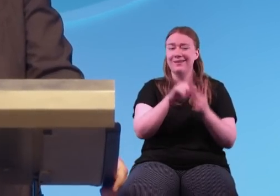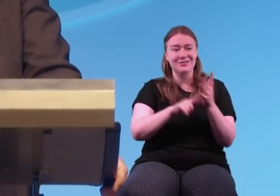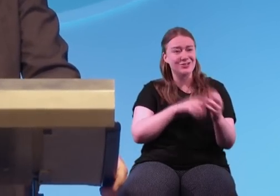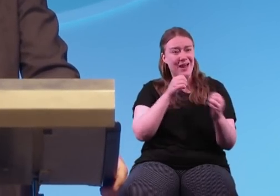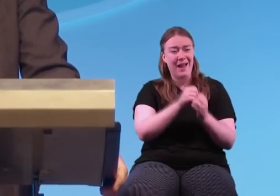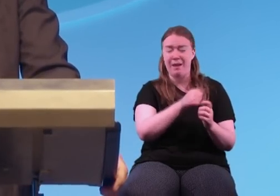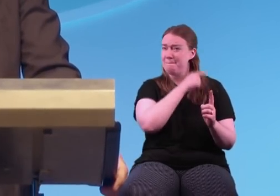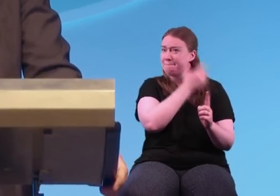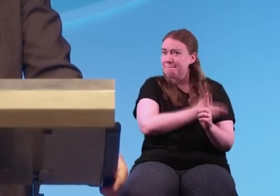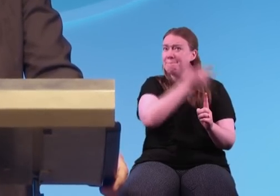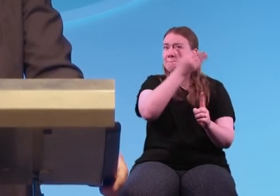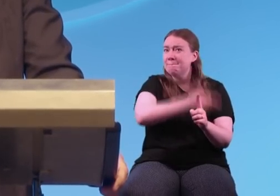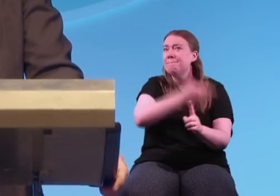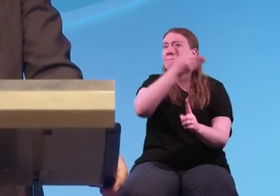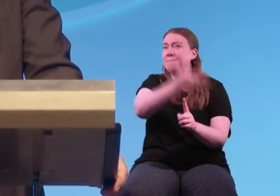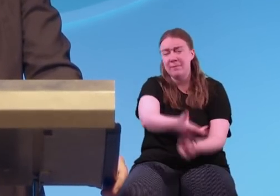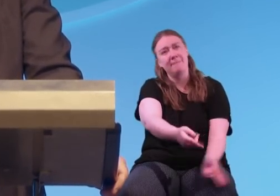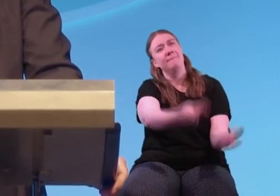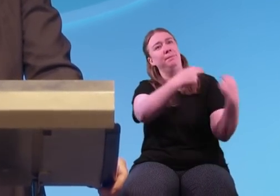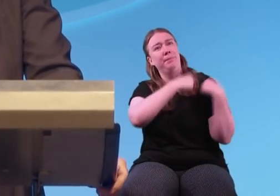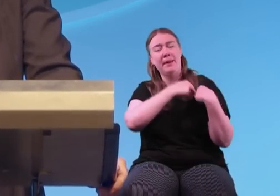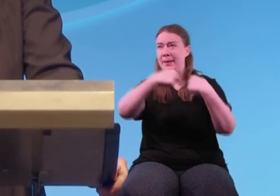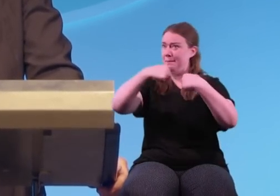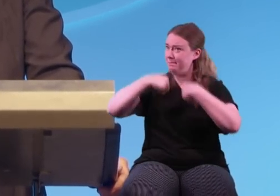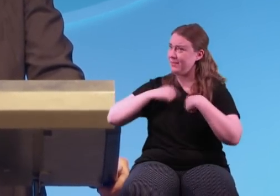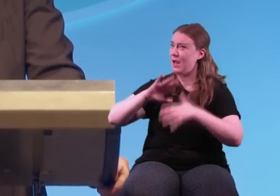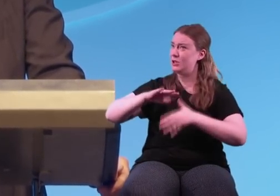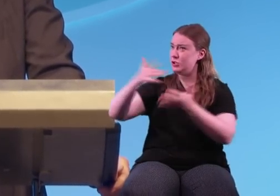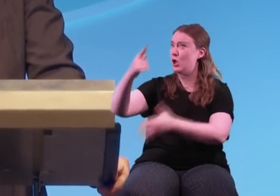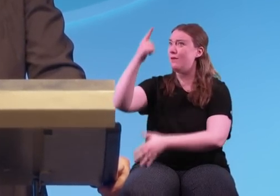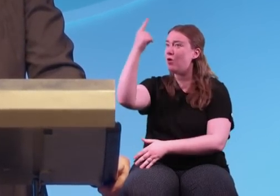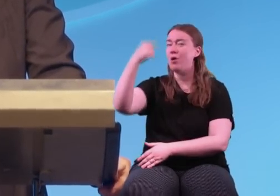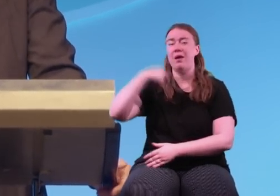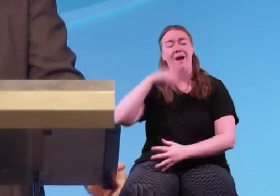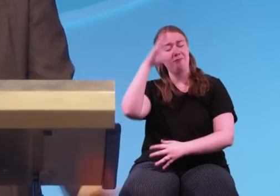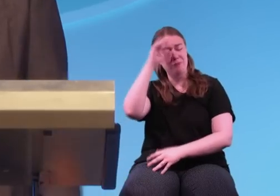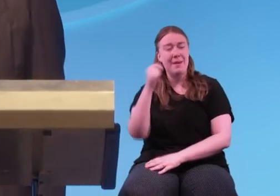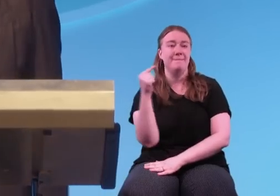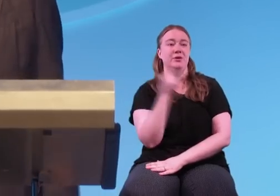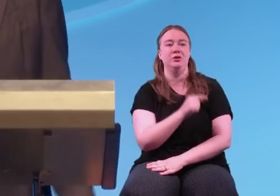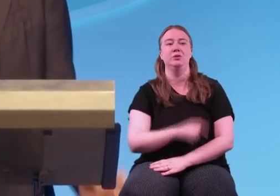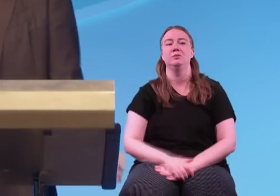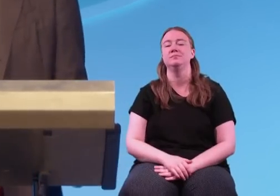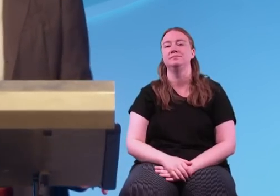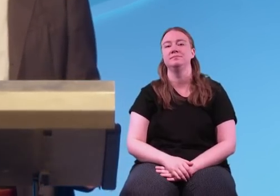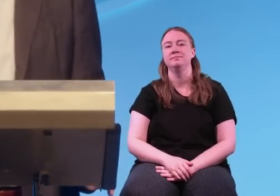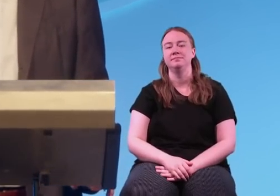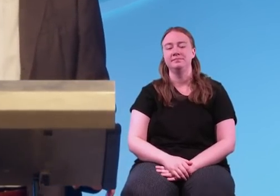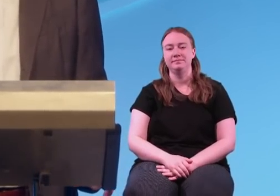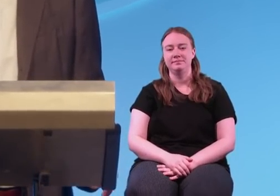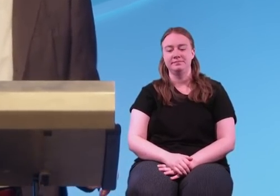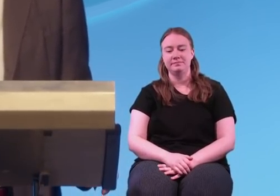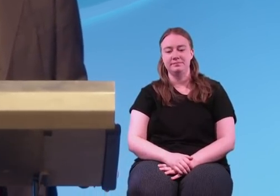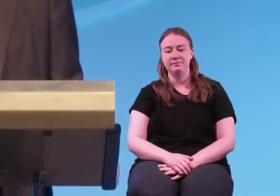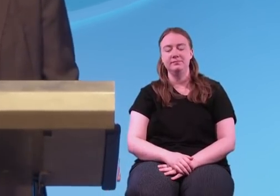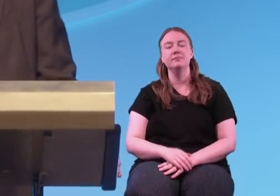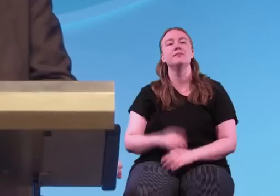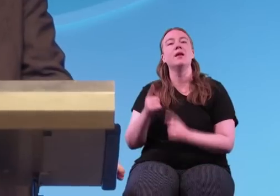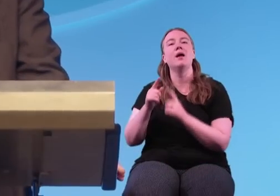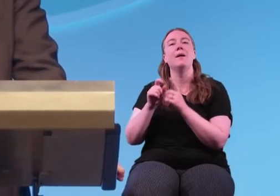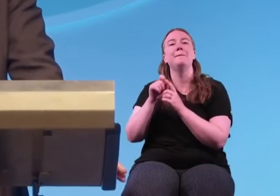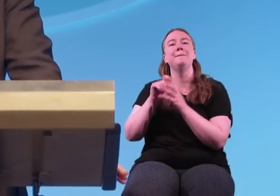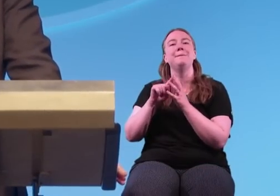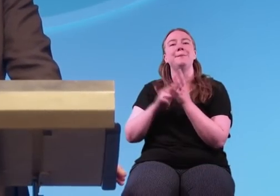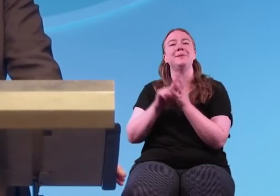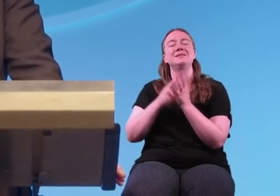clear conscience, and I remember you. Peterson in the Message paraphrases